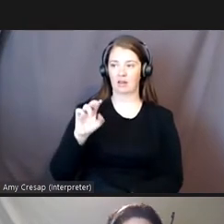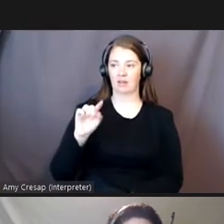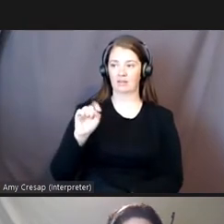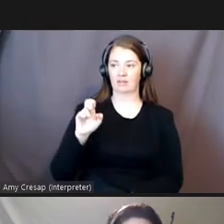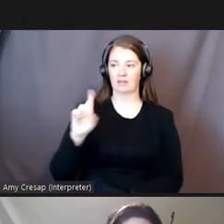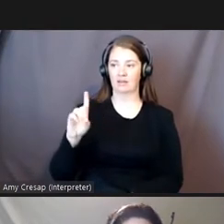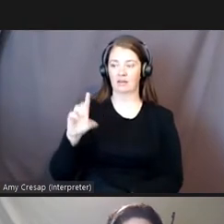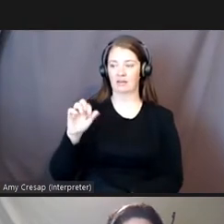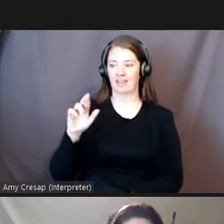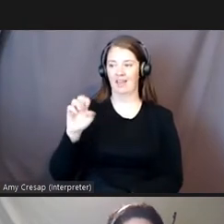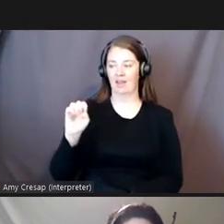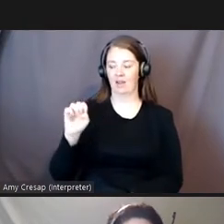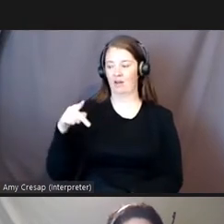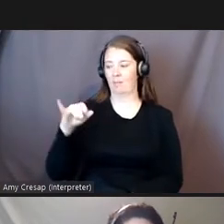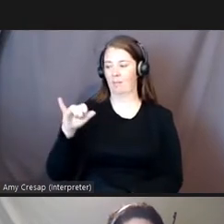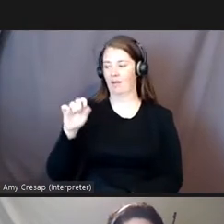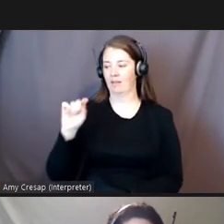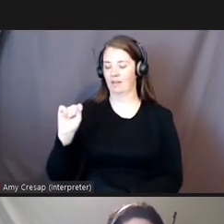www.fcc.gov/connected-care-pilot.